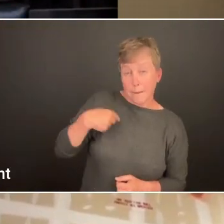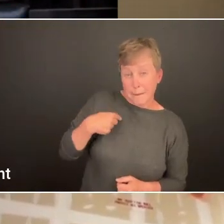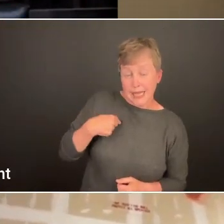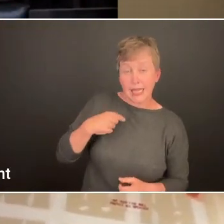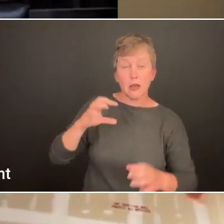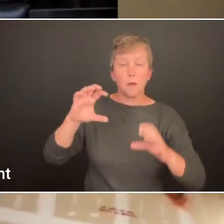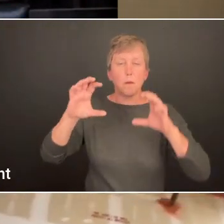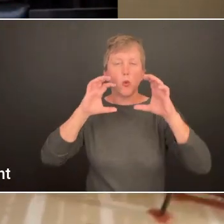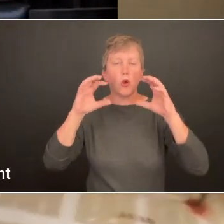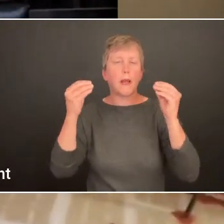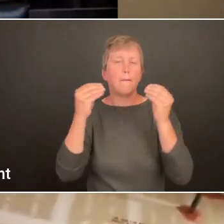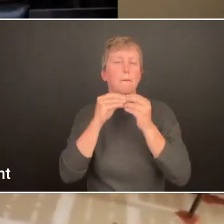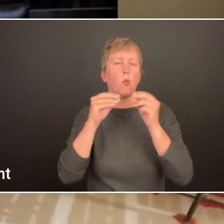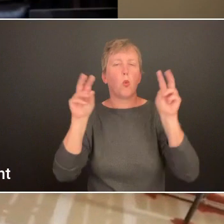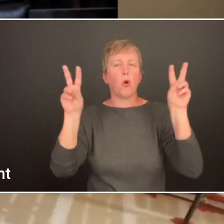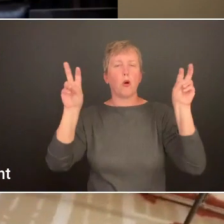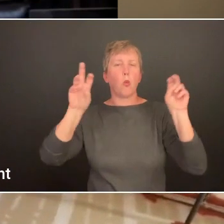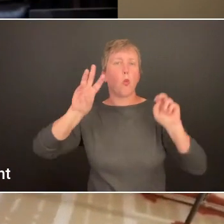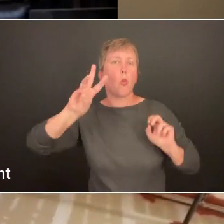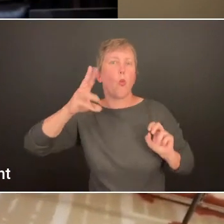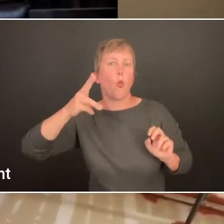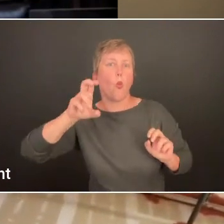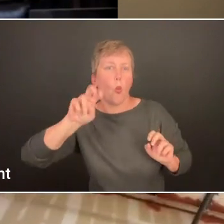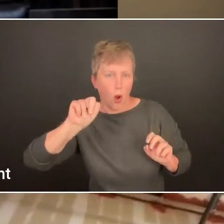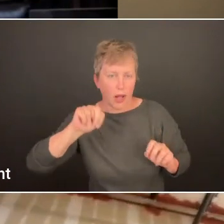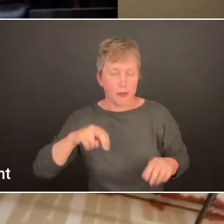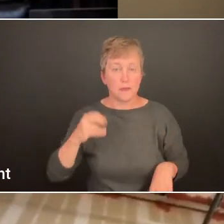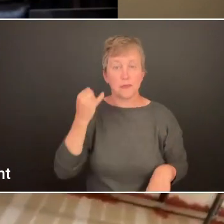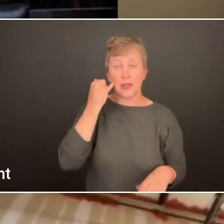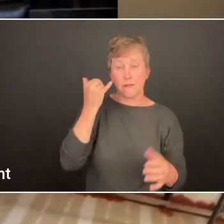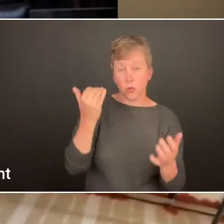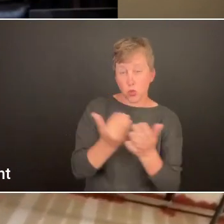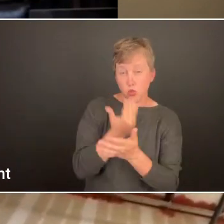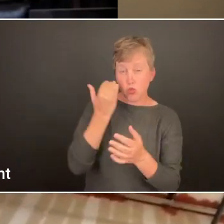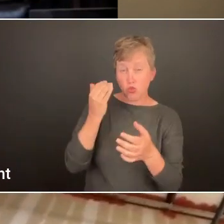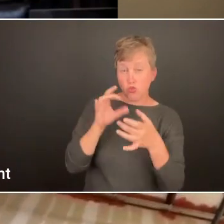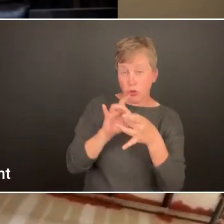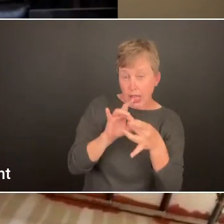So for me, I think the communication is more of a